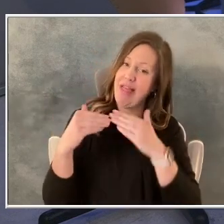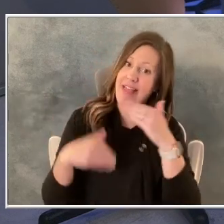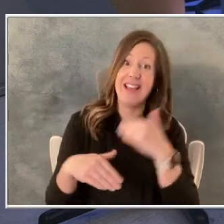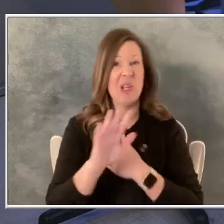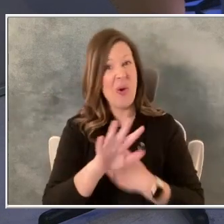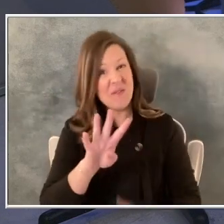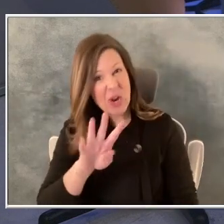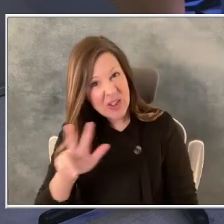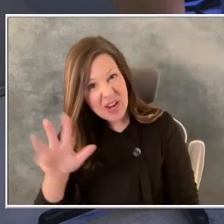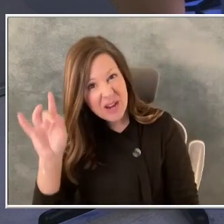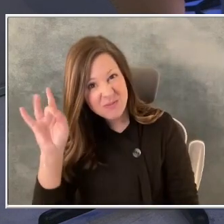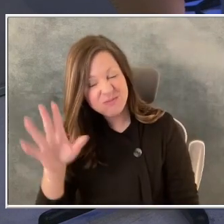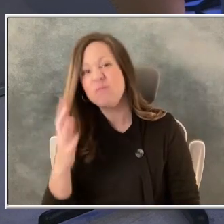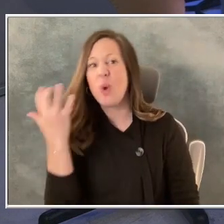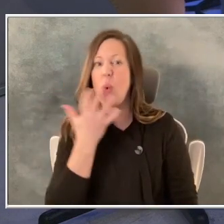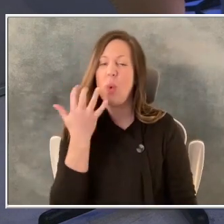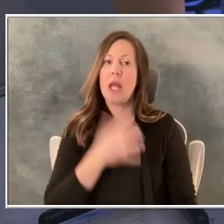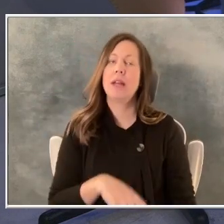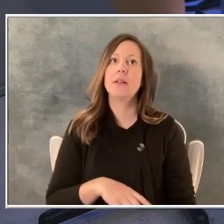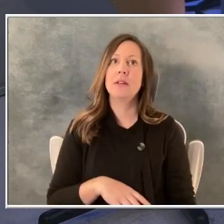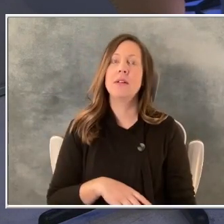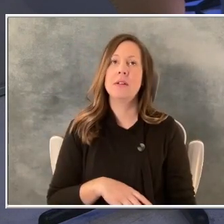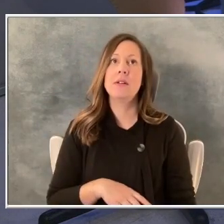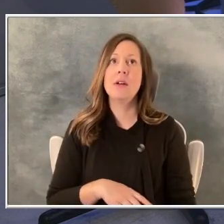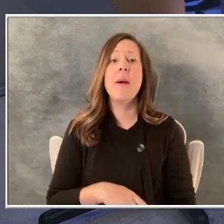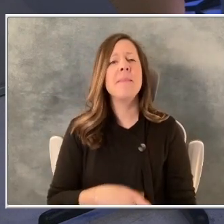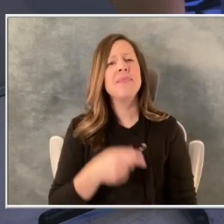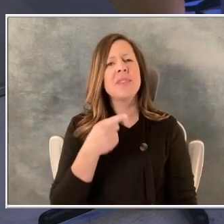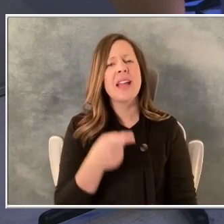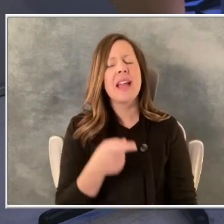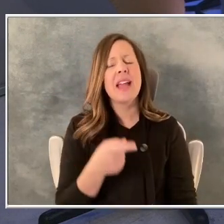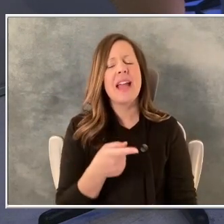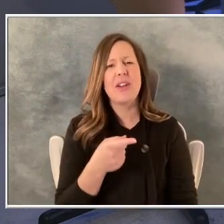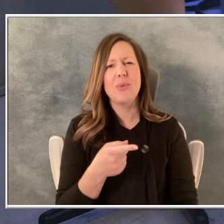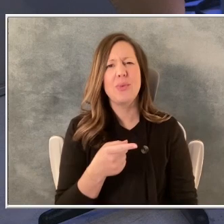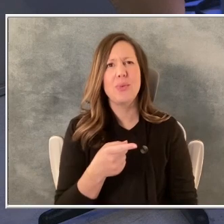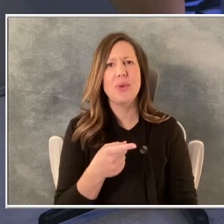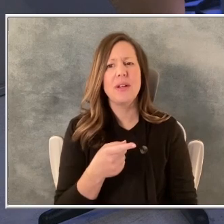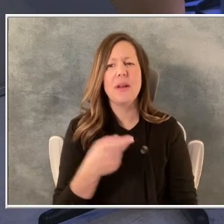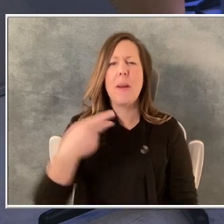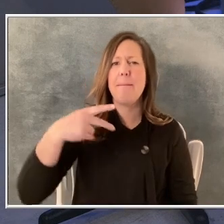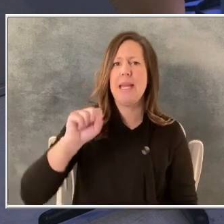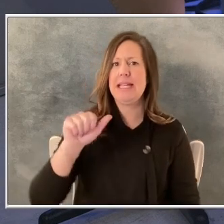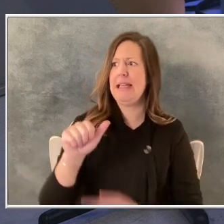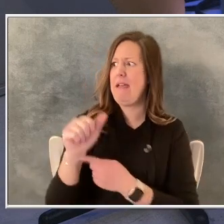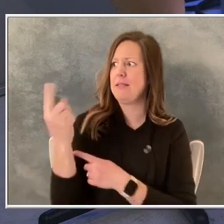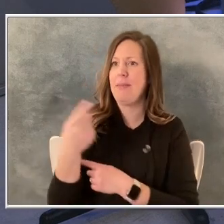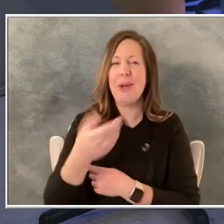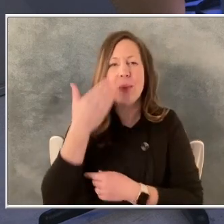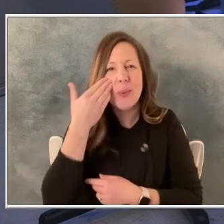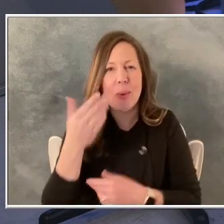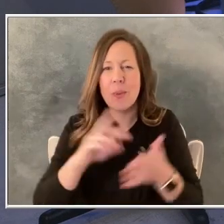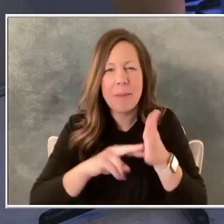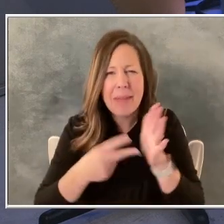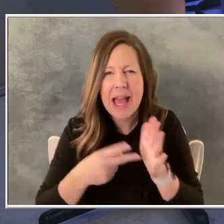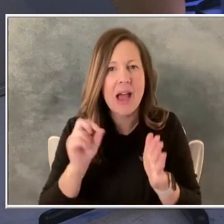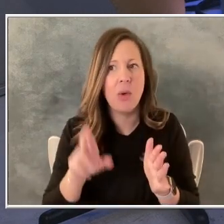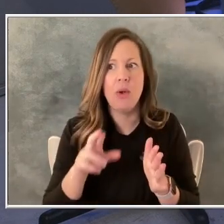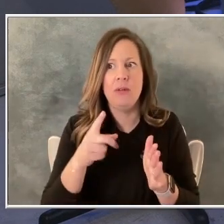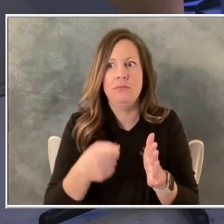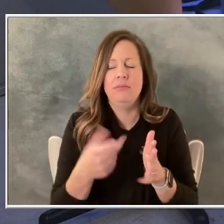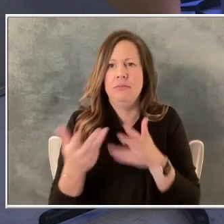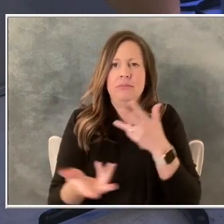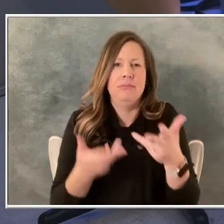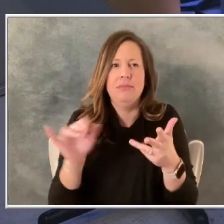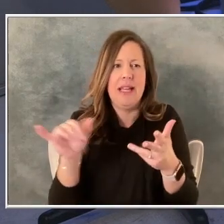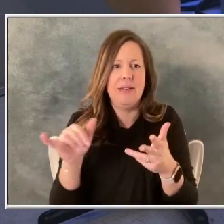good. Yeah. Had you heard of? Is PSA something you were familiar with? Something you had checked in on?